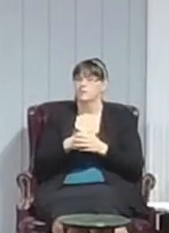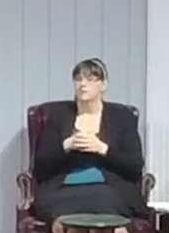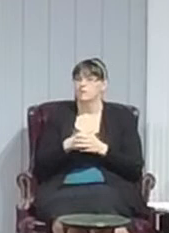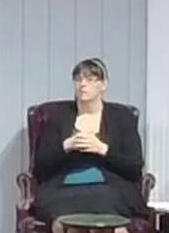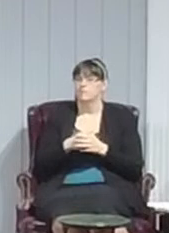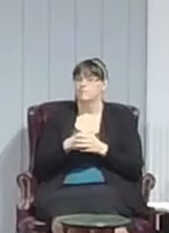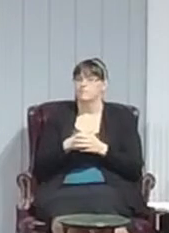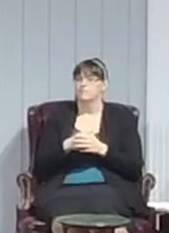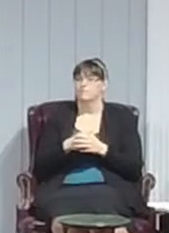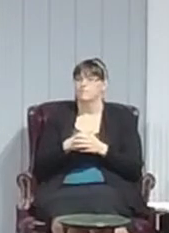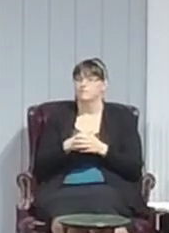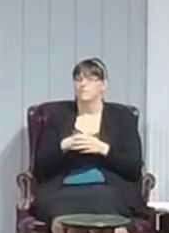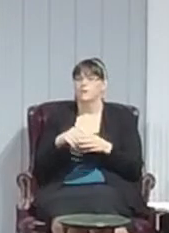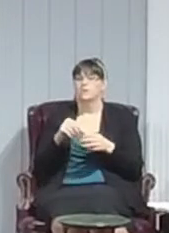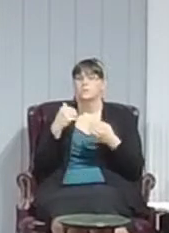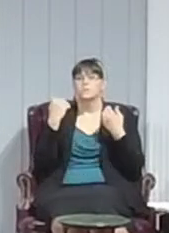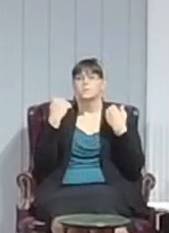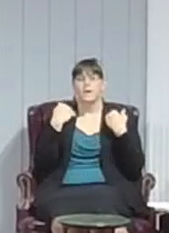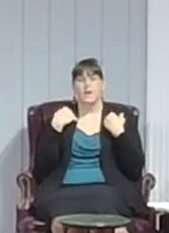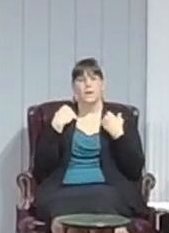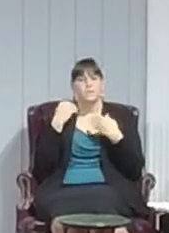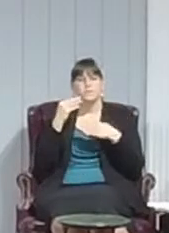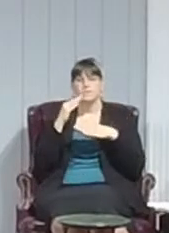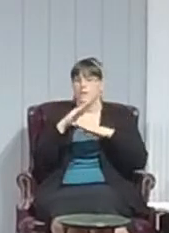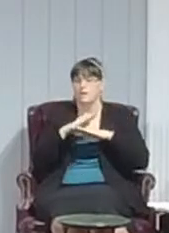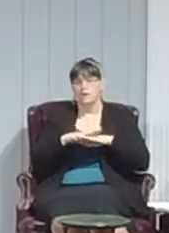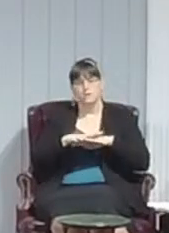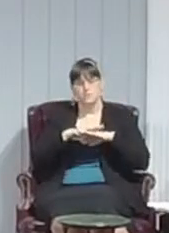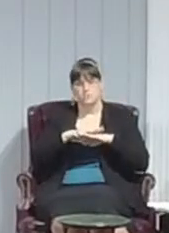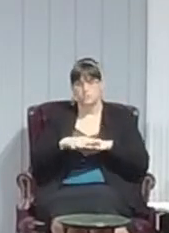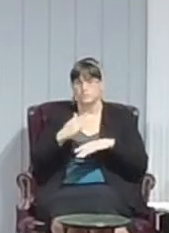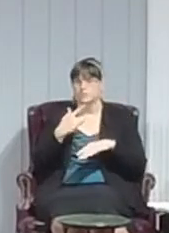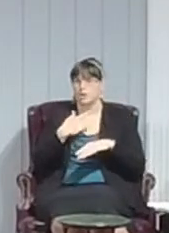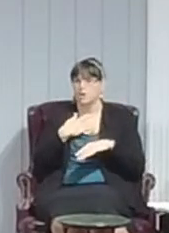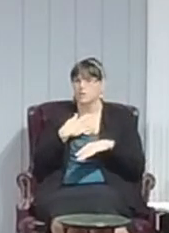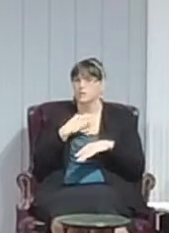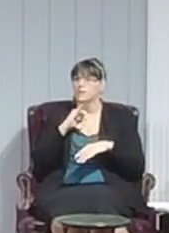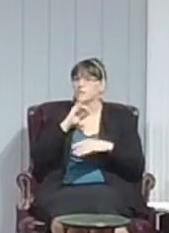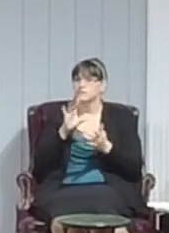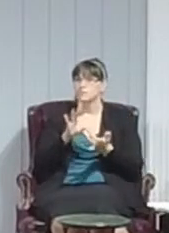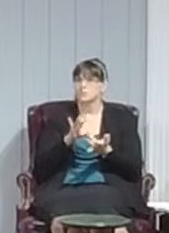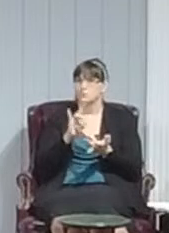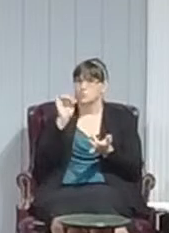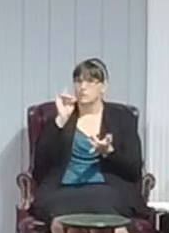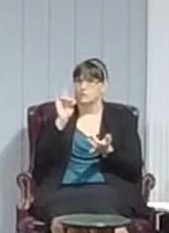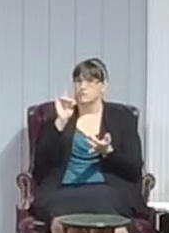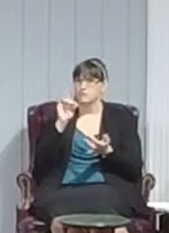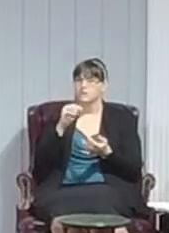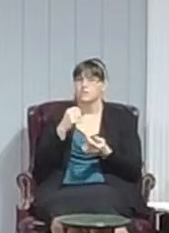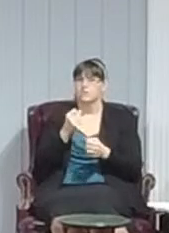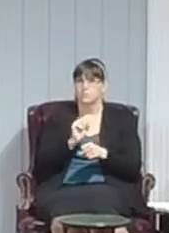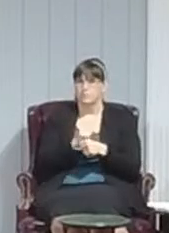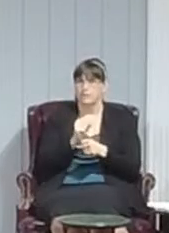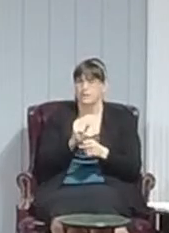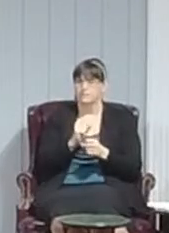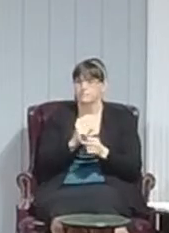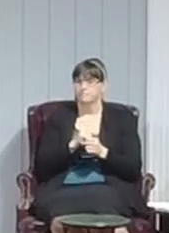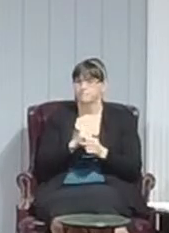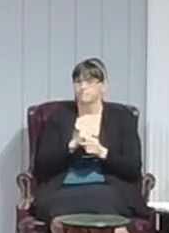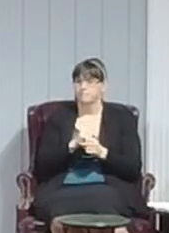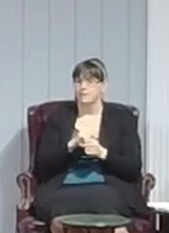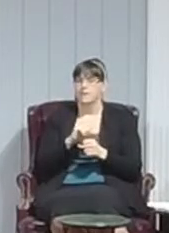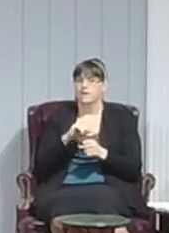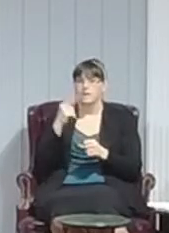Listen, to have an untroubled heart is a choice that we make. And I think John